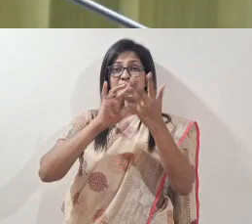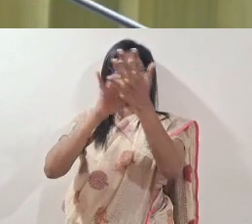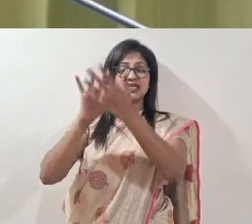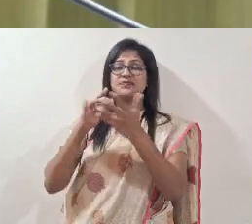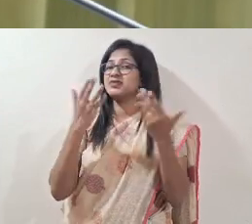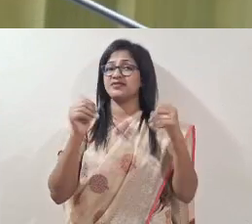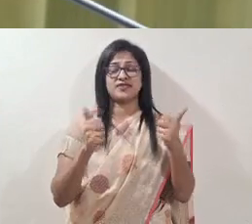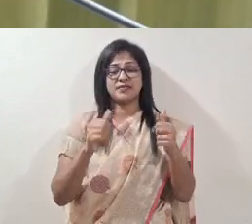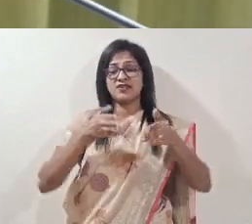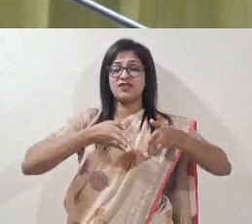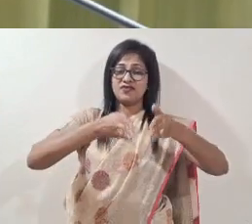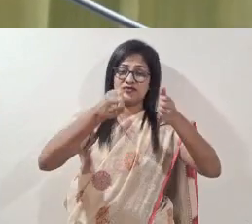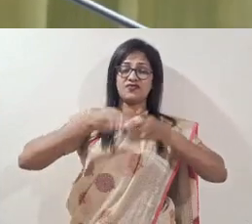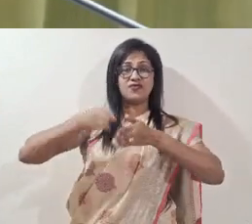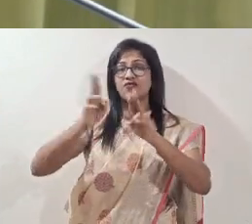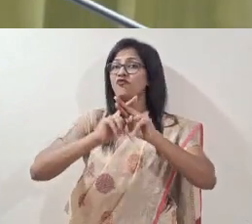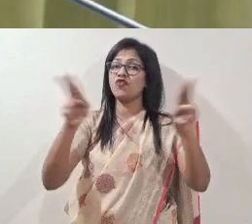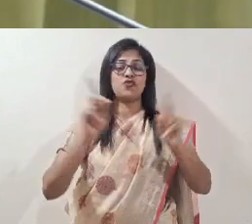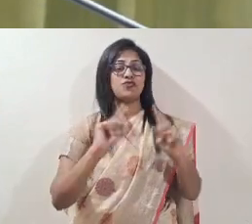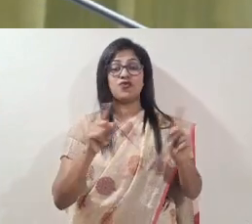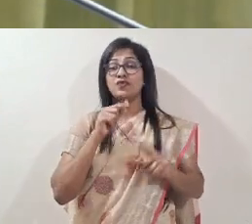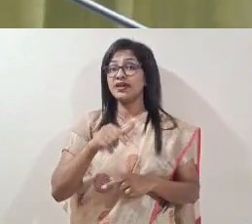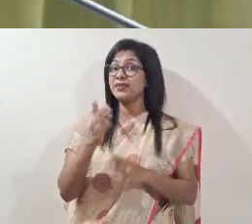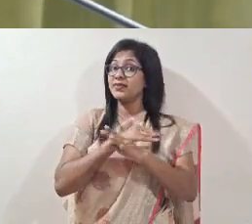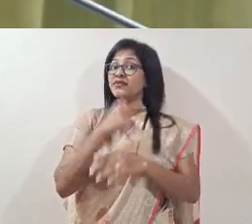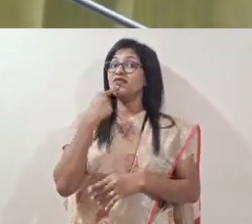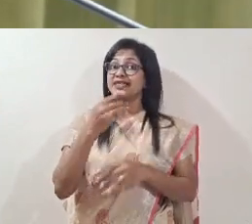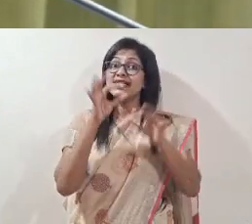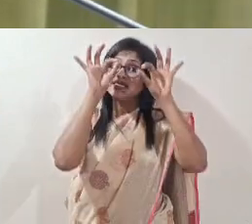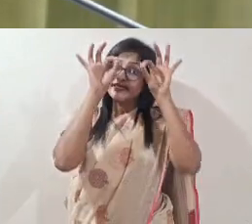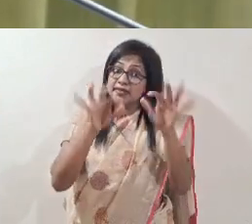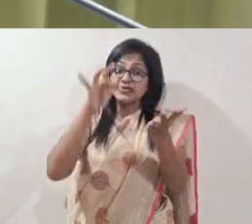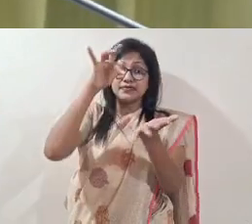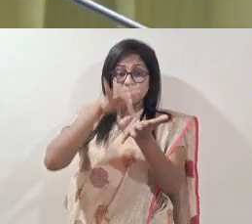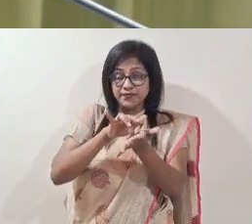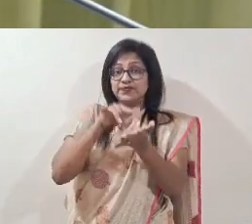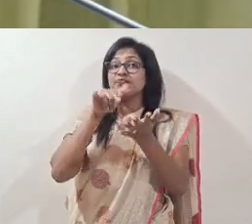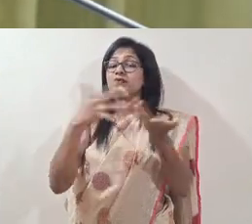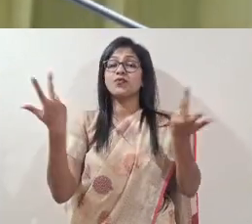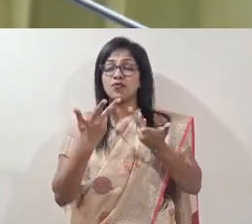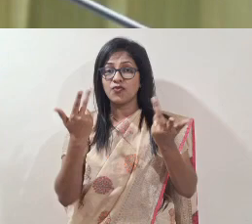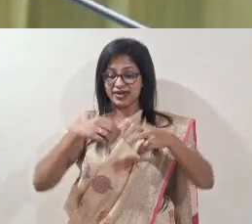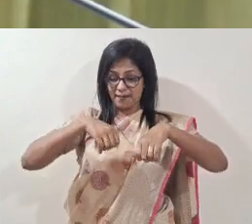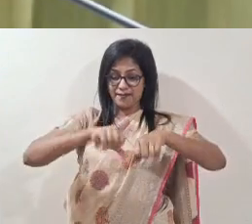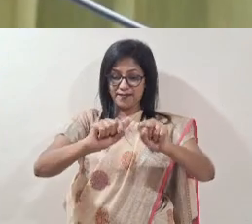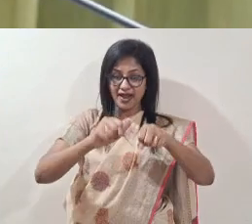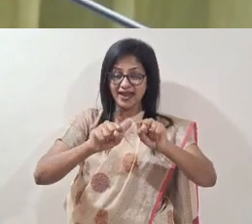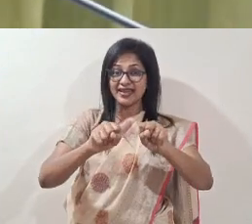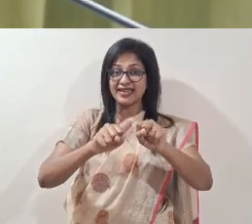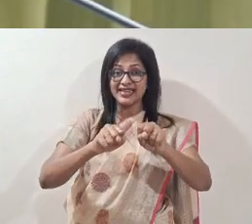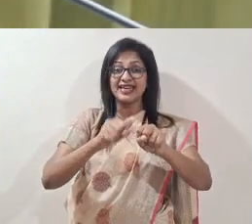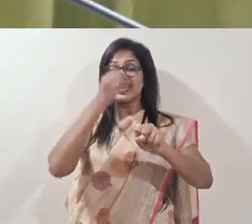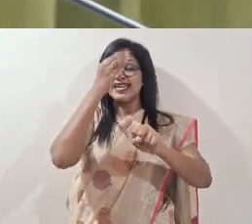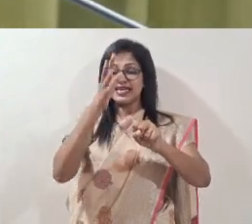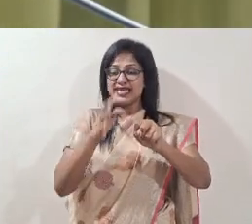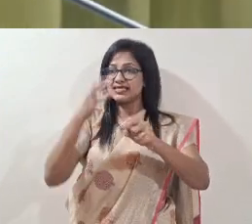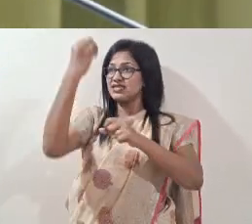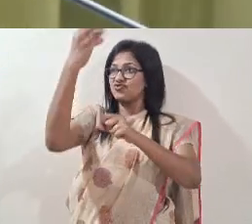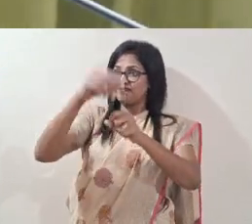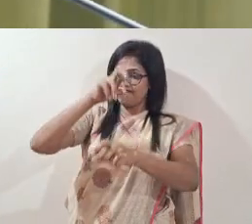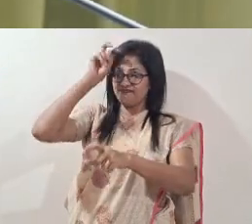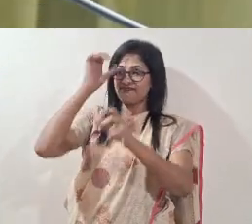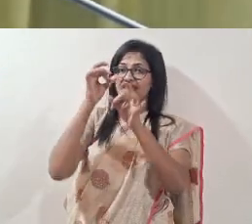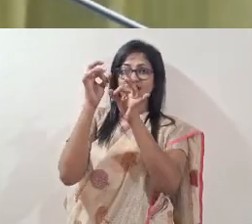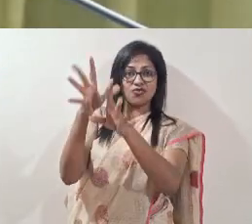specific positions where the tendency of the two-wheelers is to jump the signal and traverse their way onto the footpaths